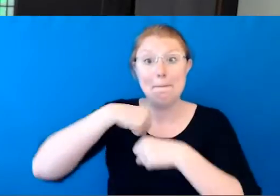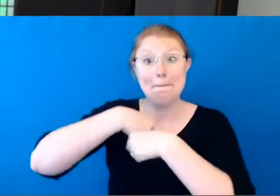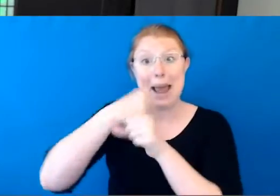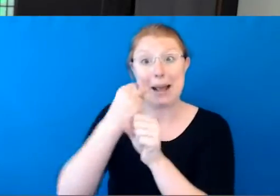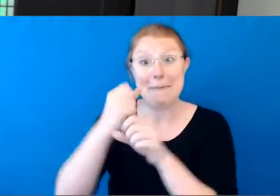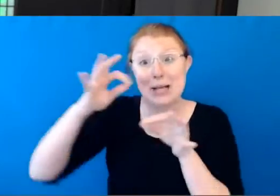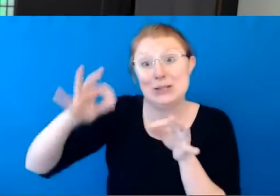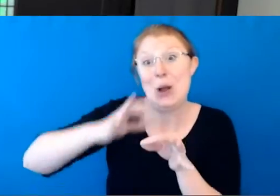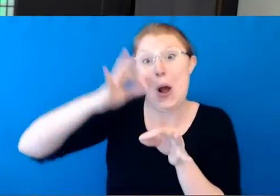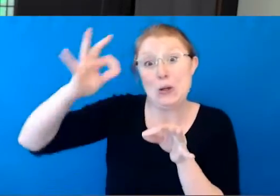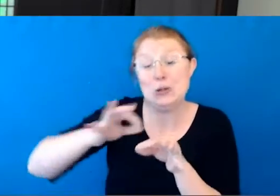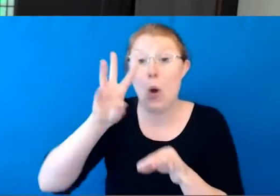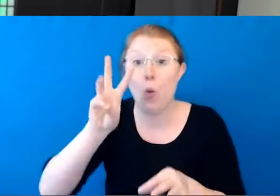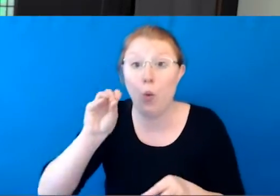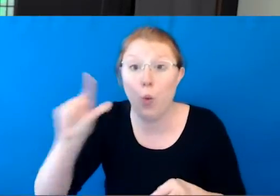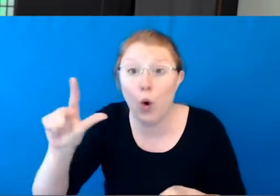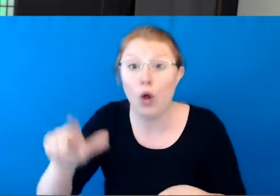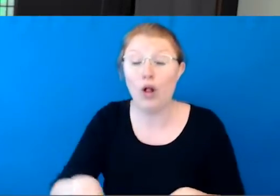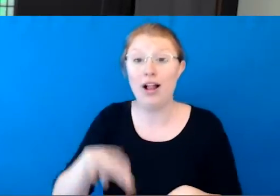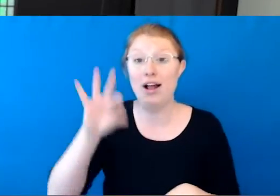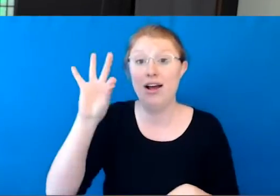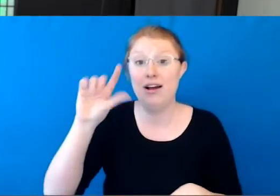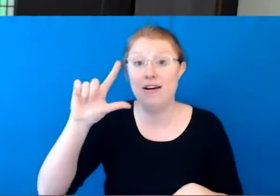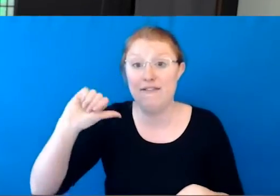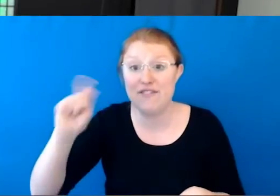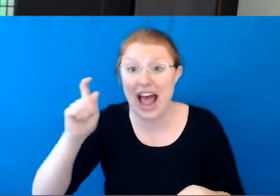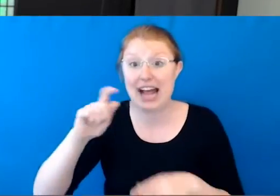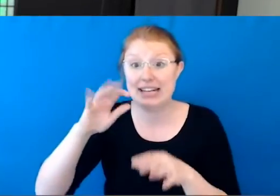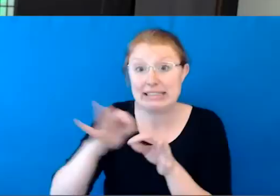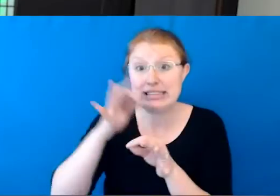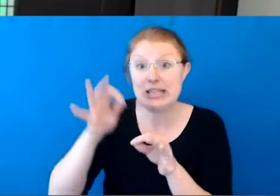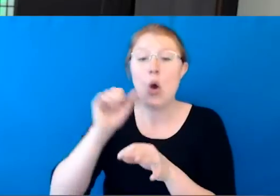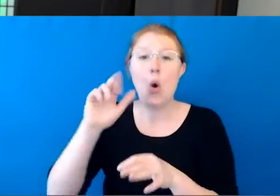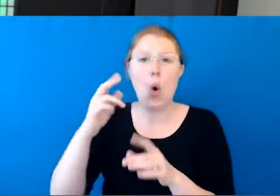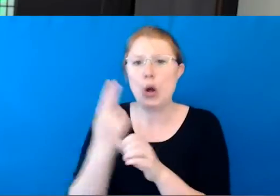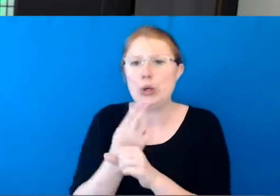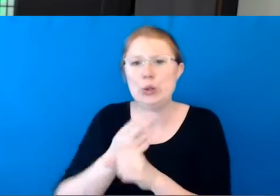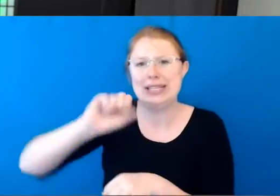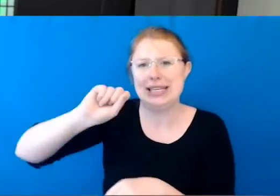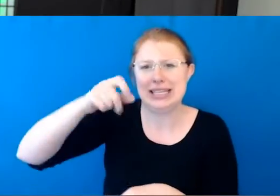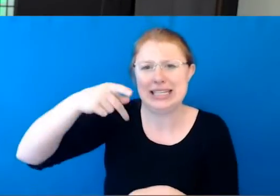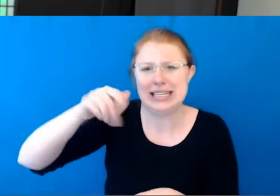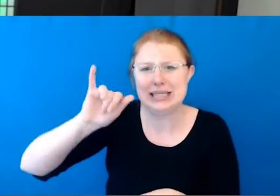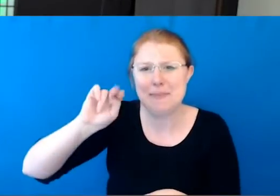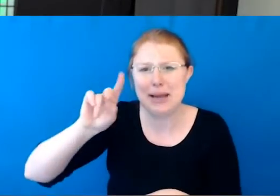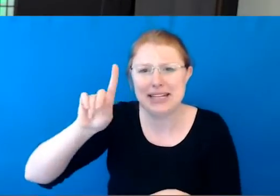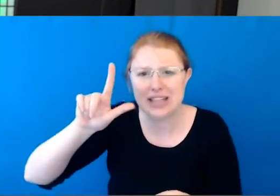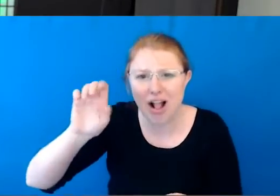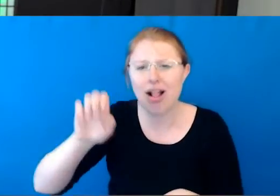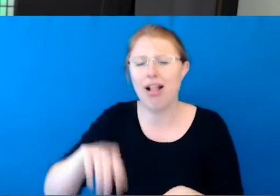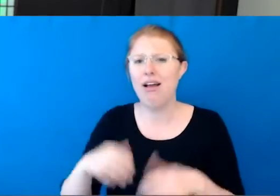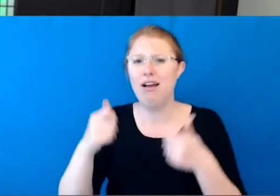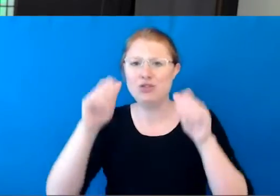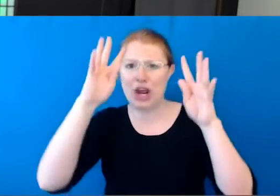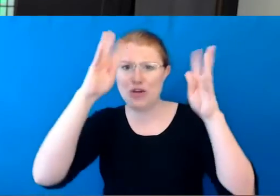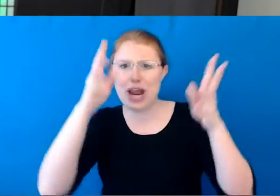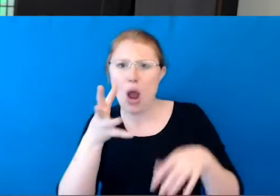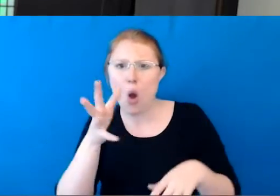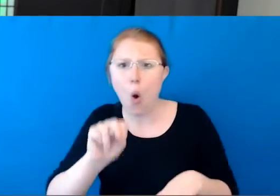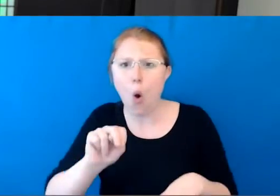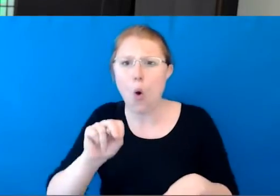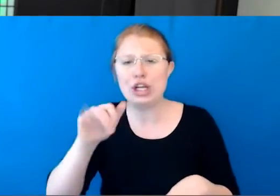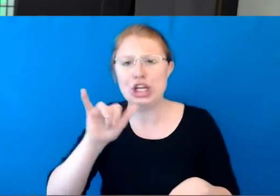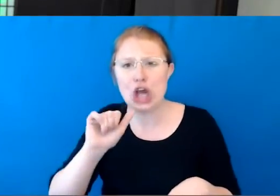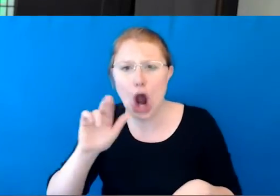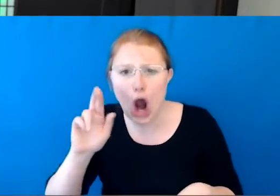are working with wool and flax, or using spindles to actually create their own yarn. I'm sure that